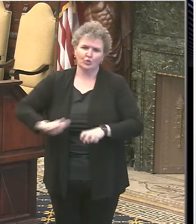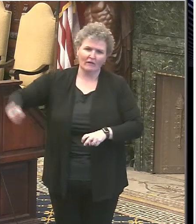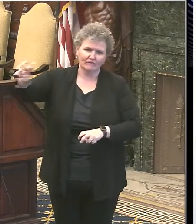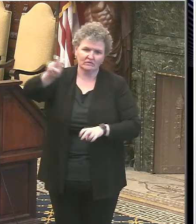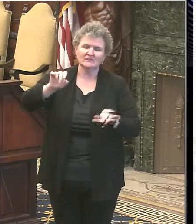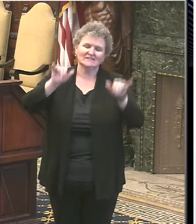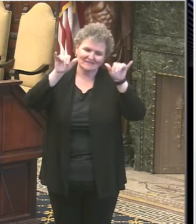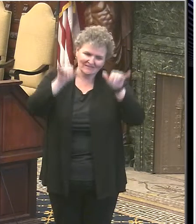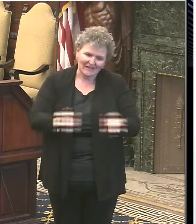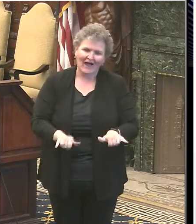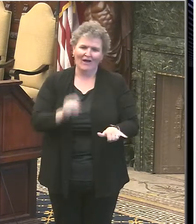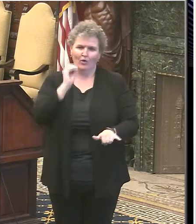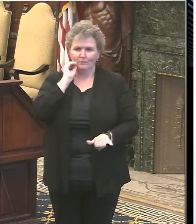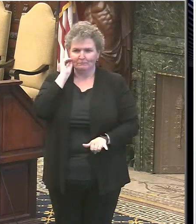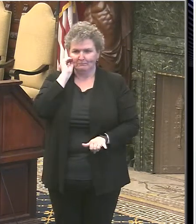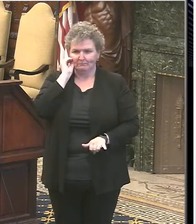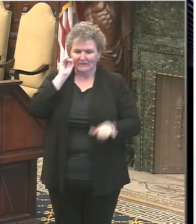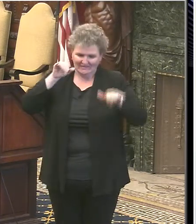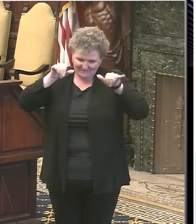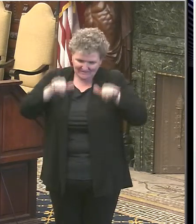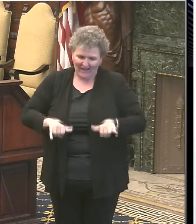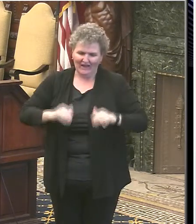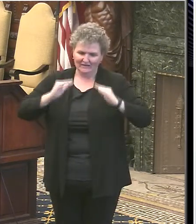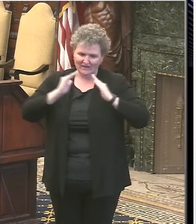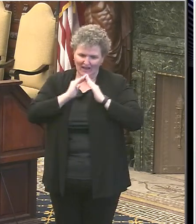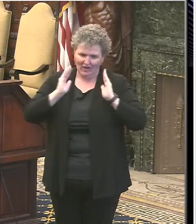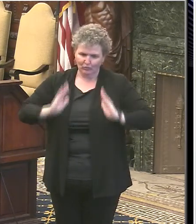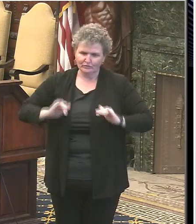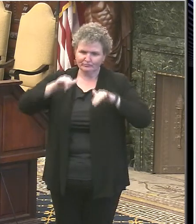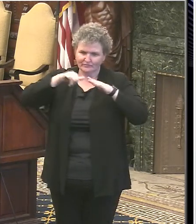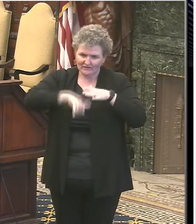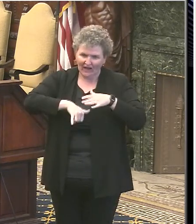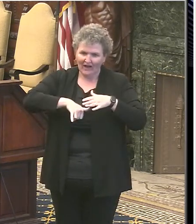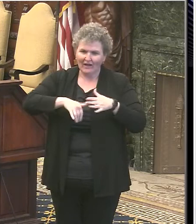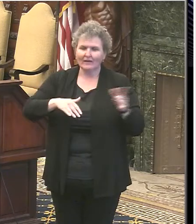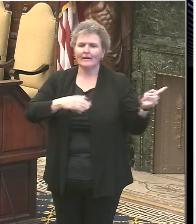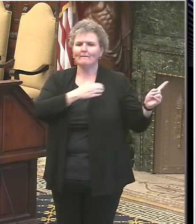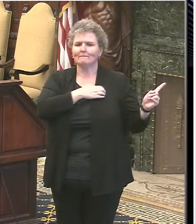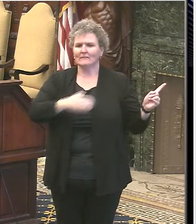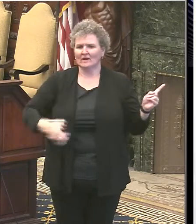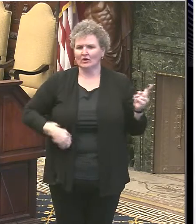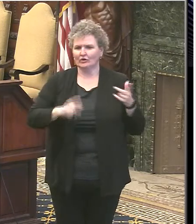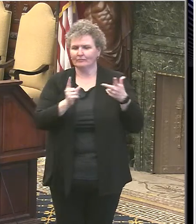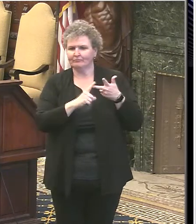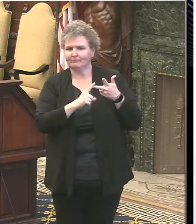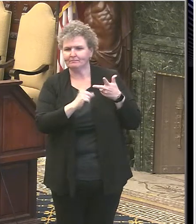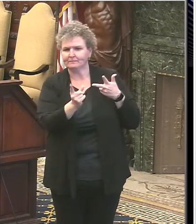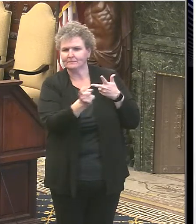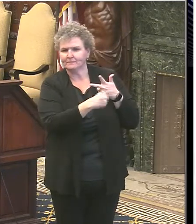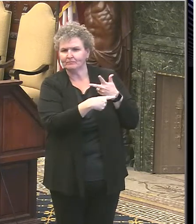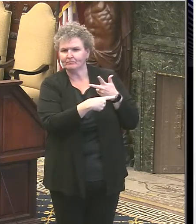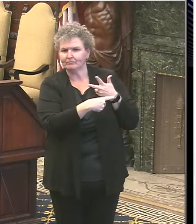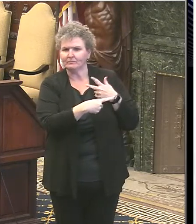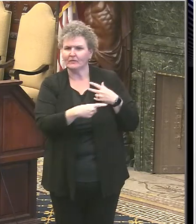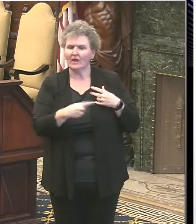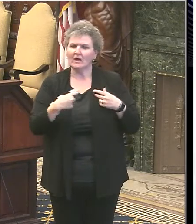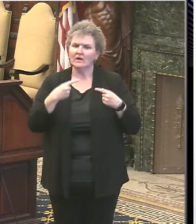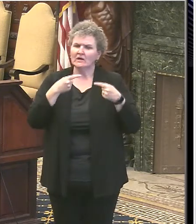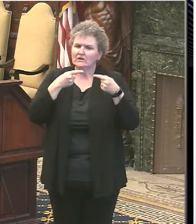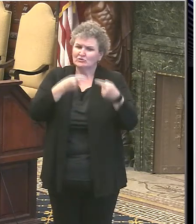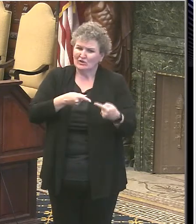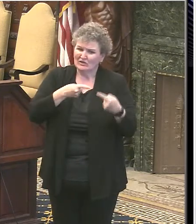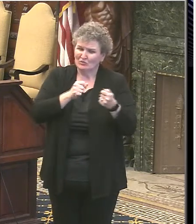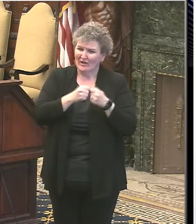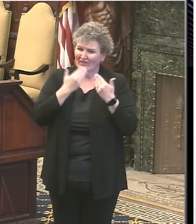meal with your immediate household members. And for the mayor, I think one of the difficulties of this Thanksgiving, of course,